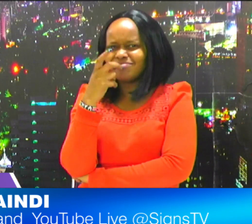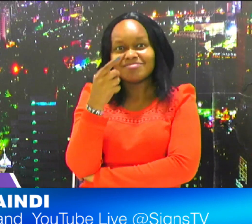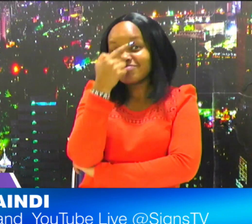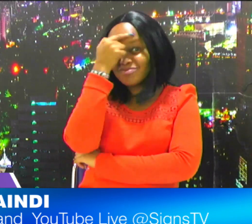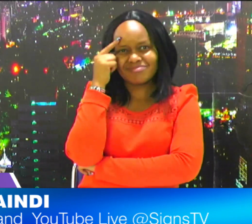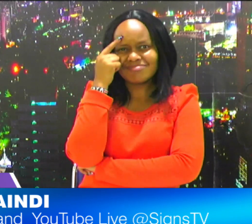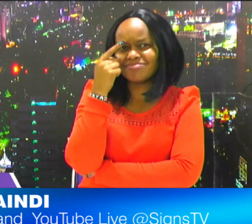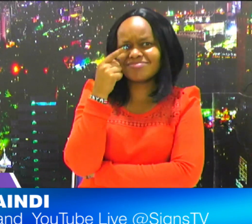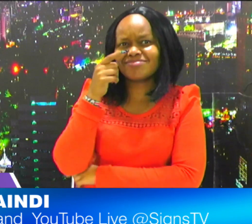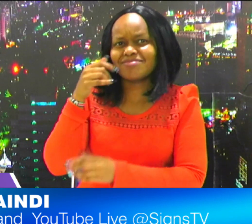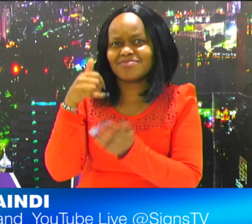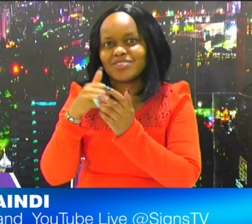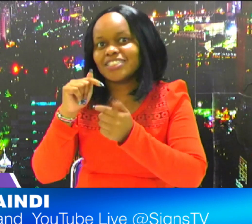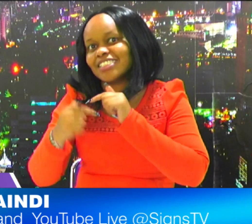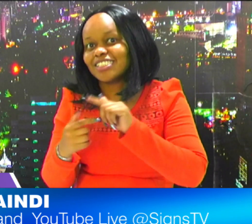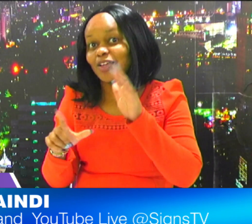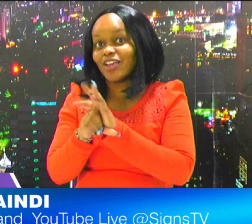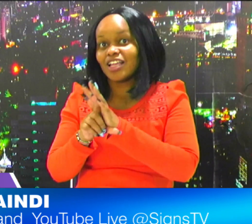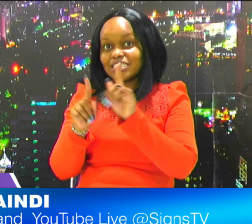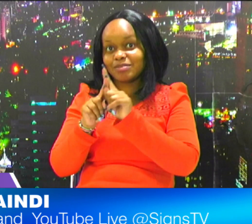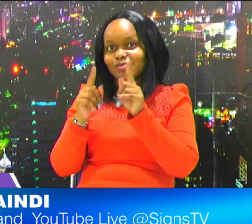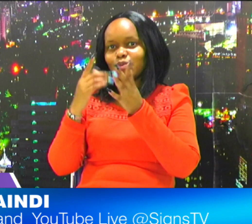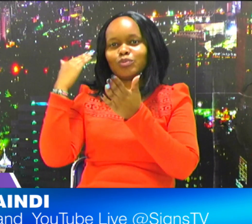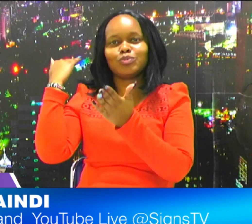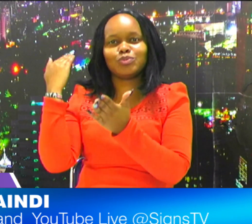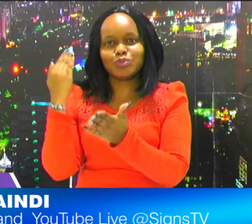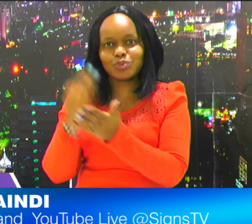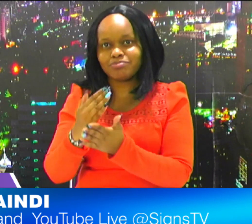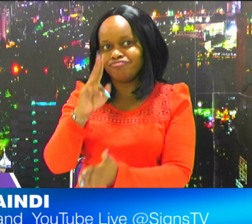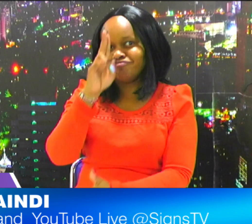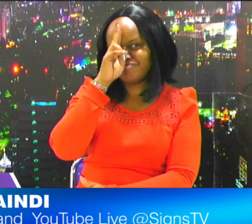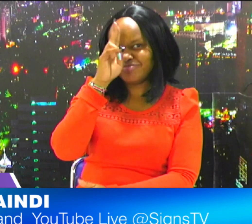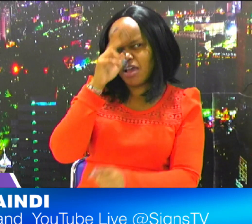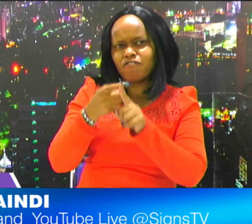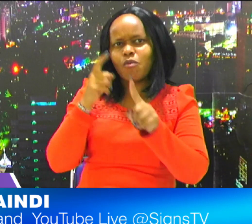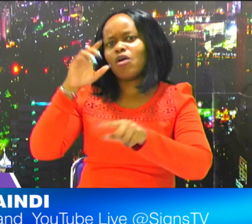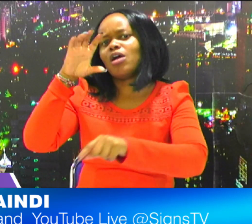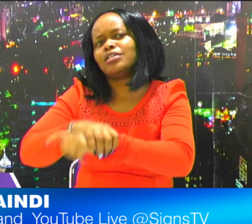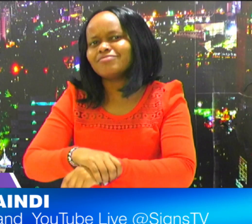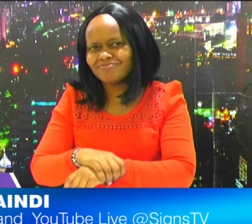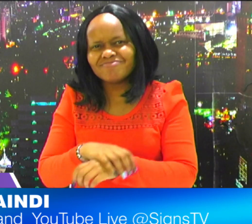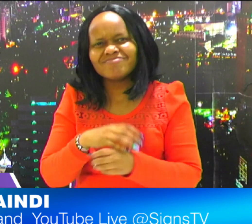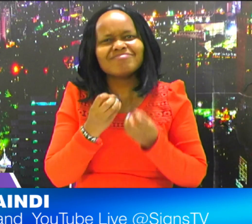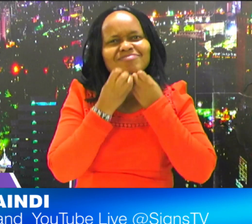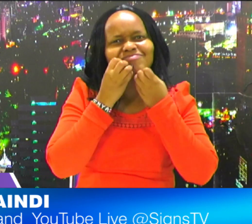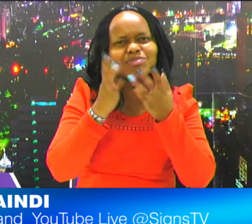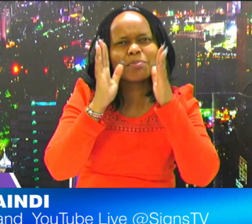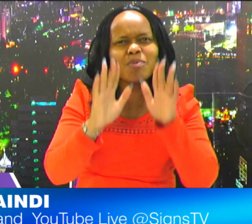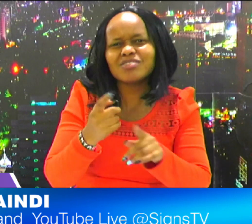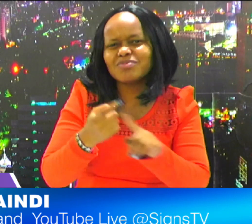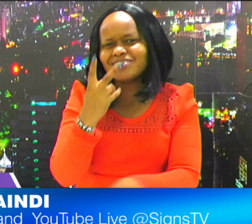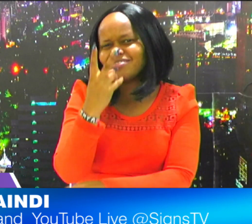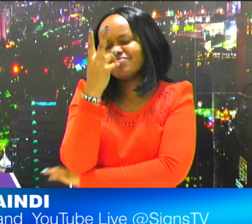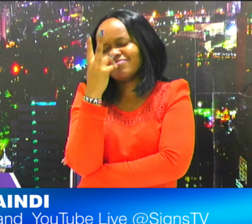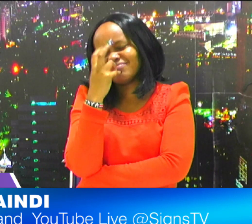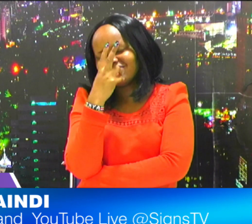asked people not to kill suspects because it is against the law and it stops the